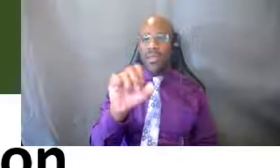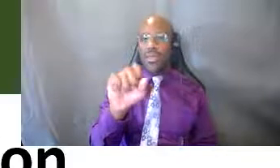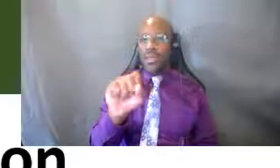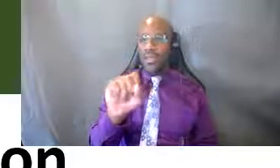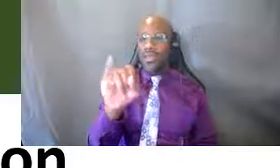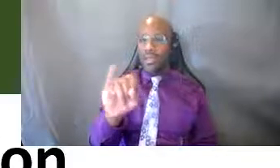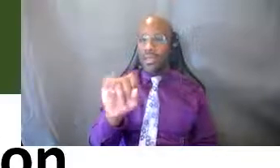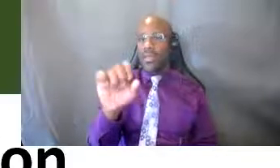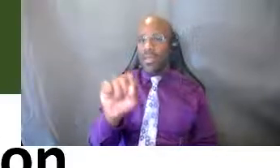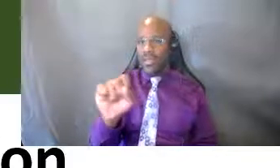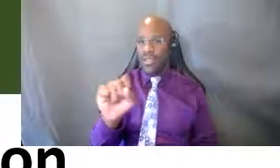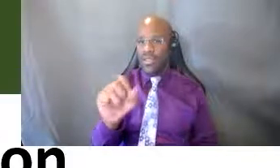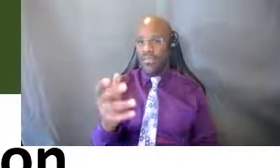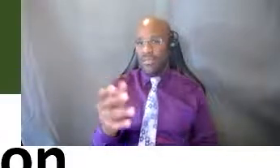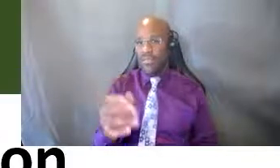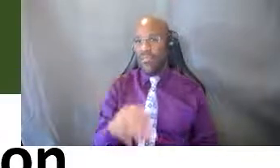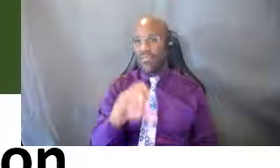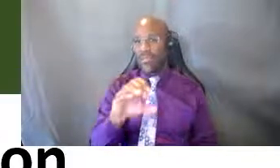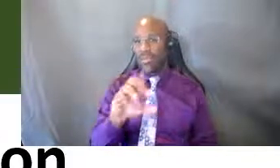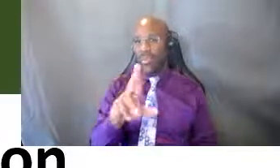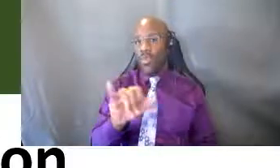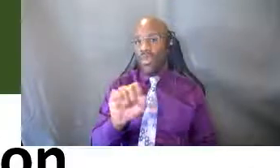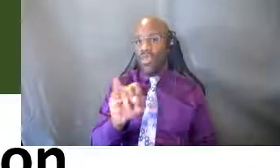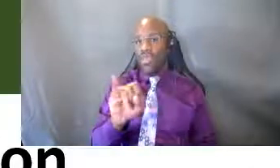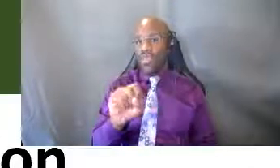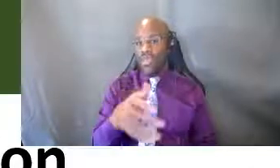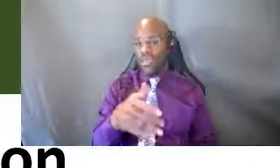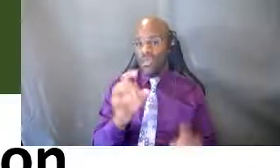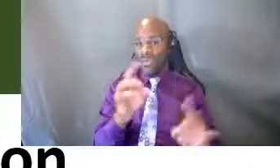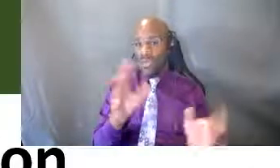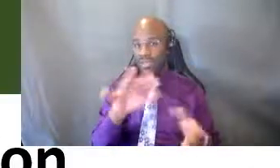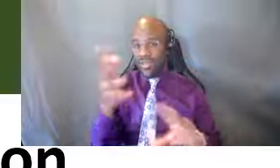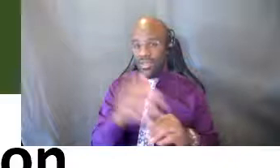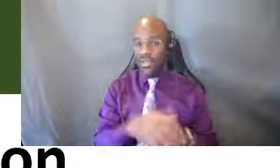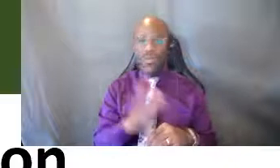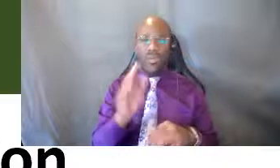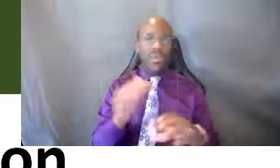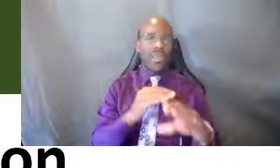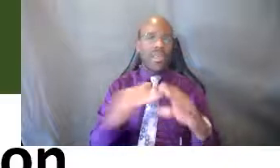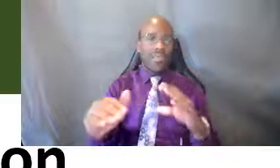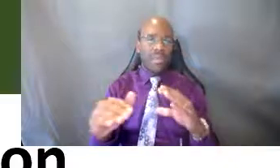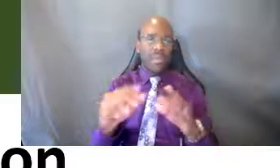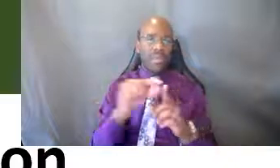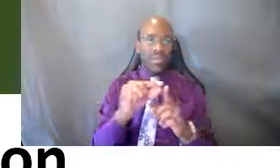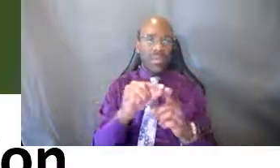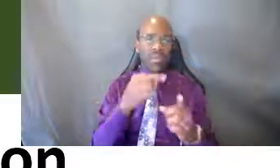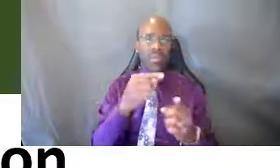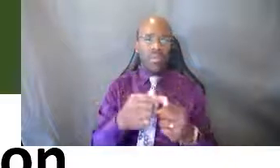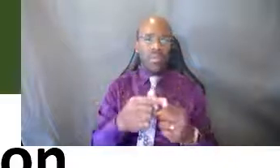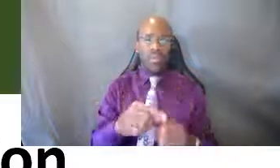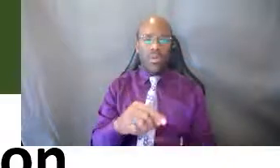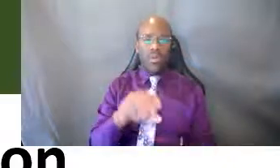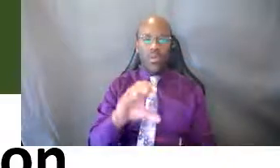CRISIS, crisis. So you're going to email that code word to Christina Gutierrez. So her